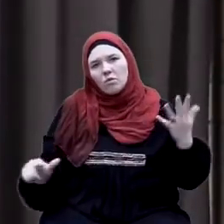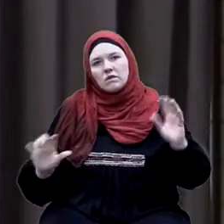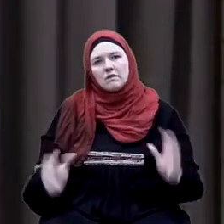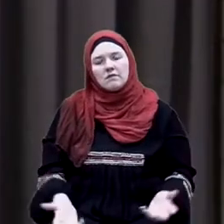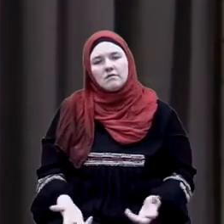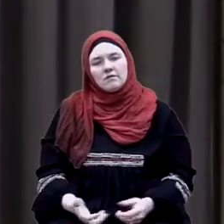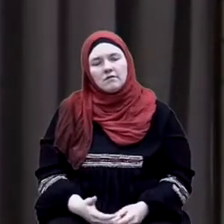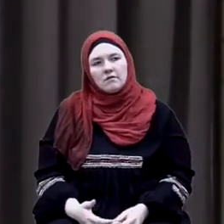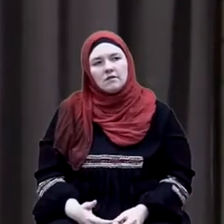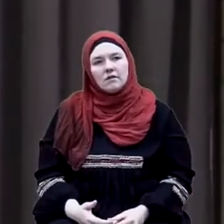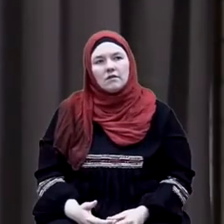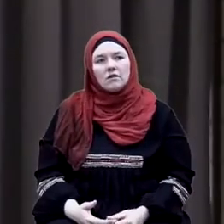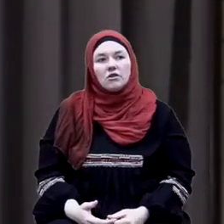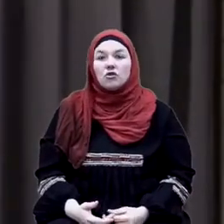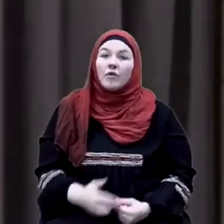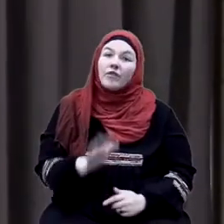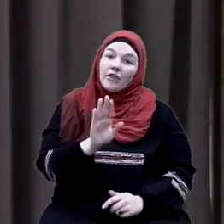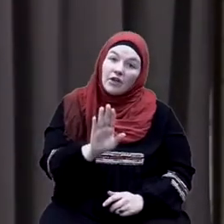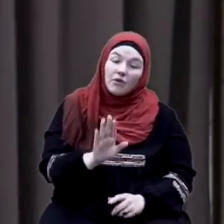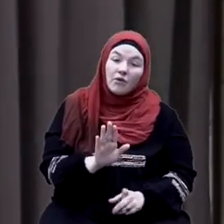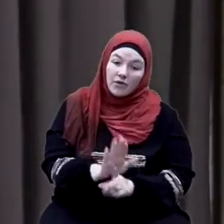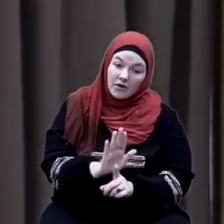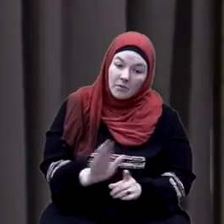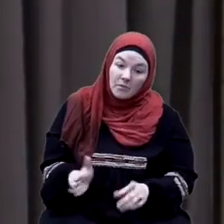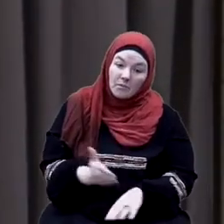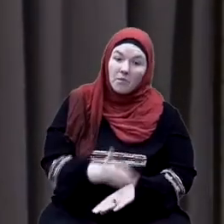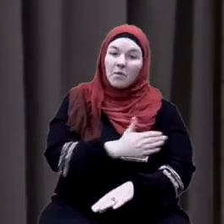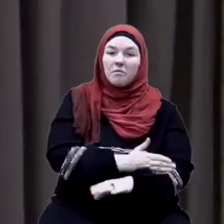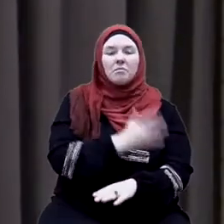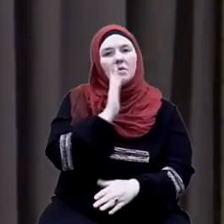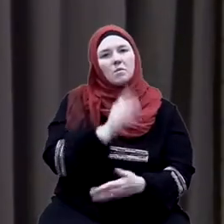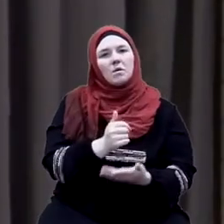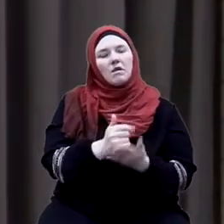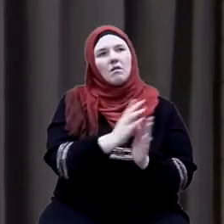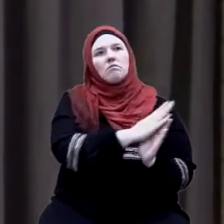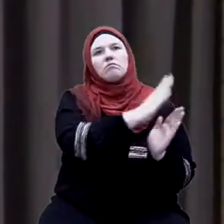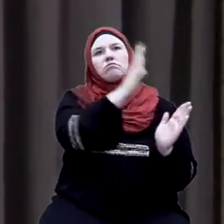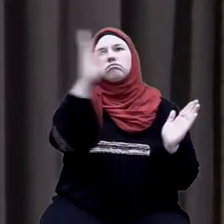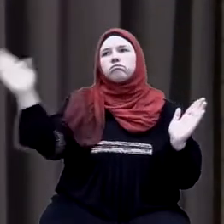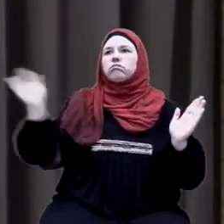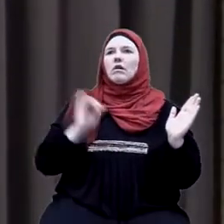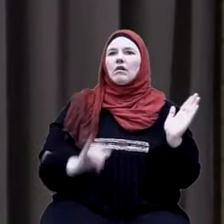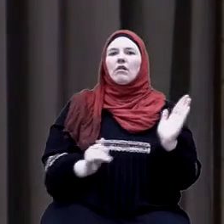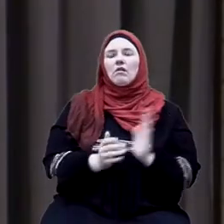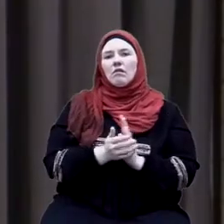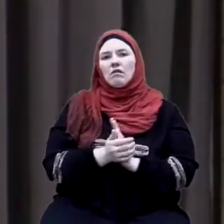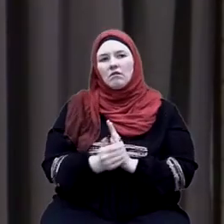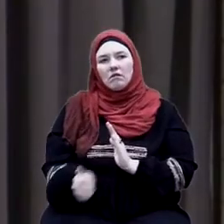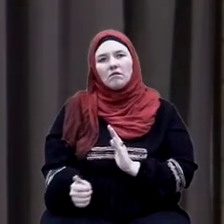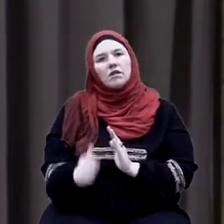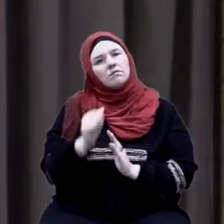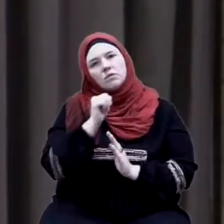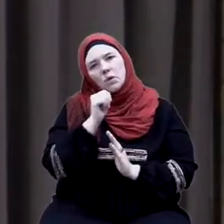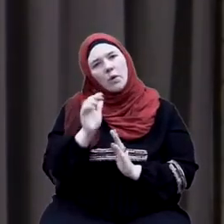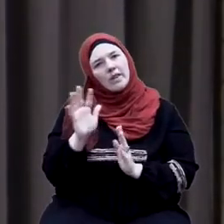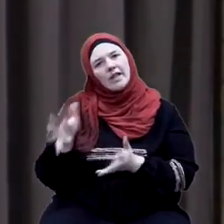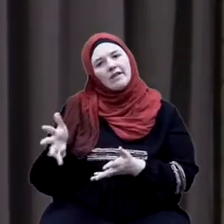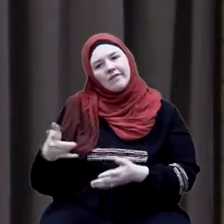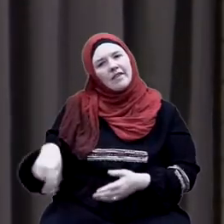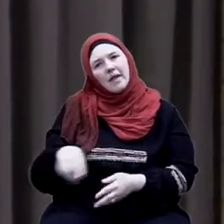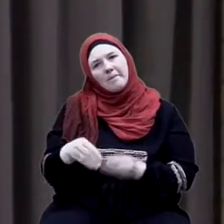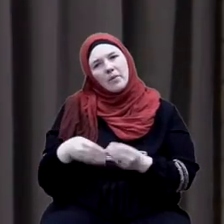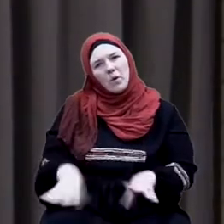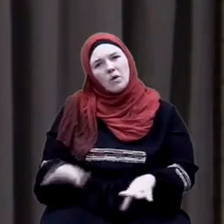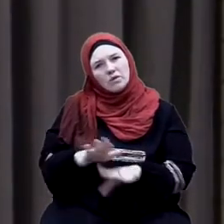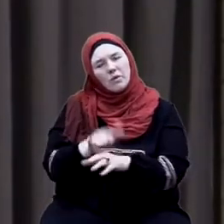subjects. So their improvement will widen the scope of what they choose of profession. But don't leave them